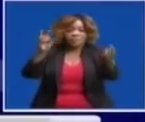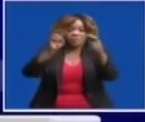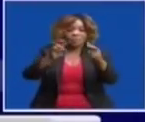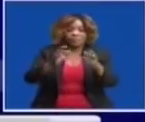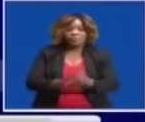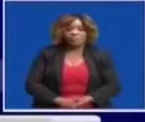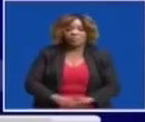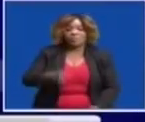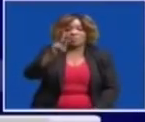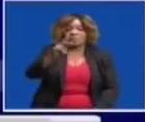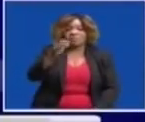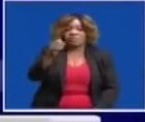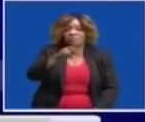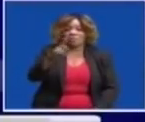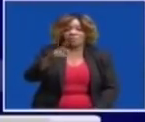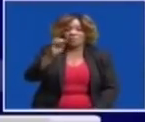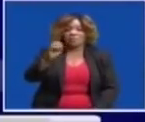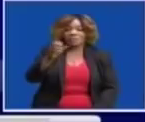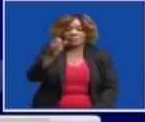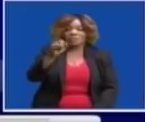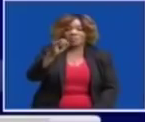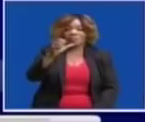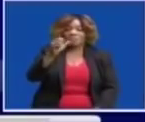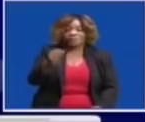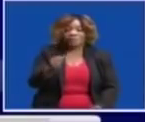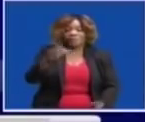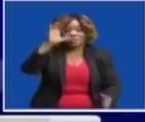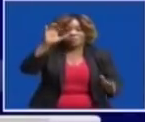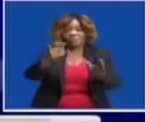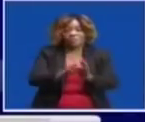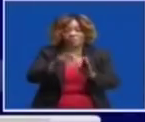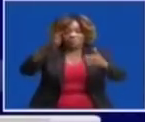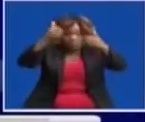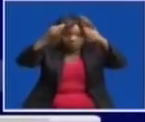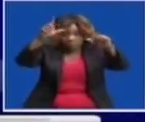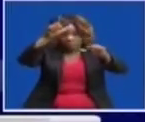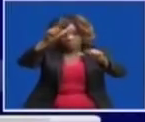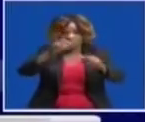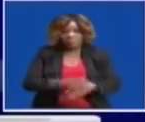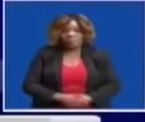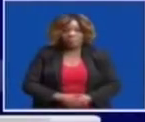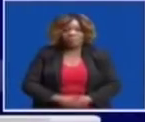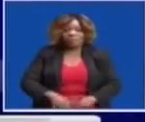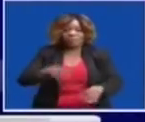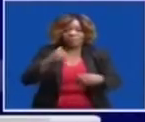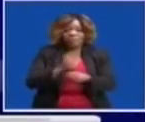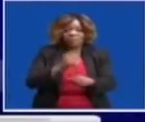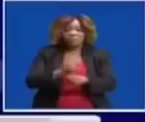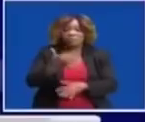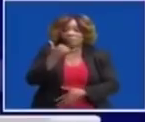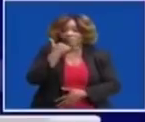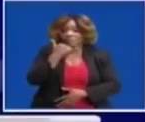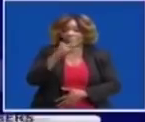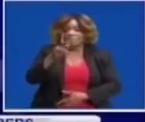contacted, Mr. Kanzenzi's campaign team said that the poster bearing the portrait of President Lungu was made by mistake.